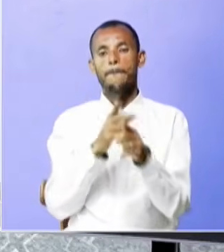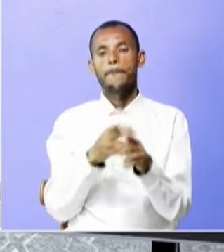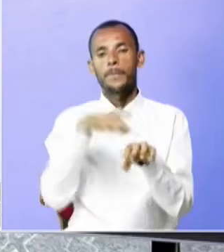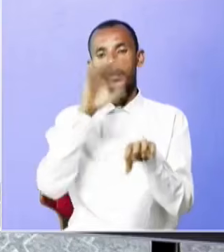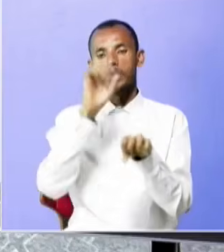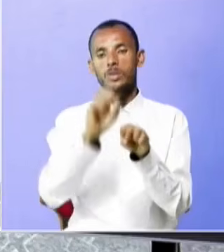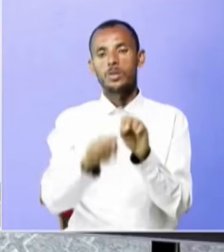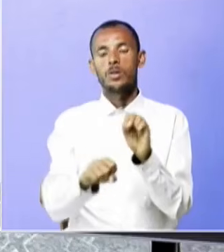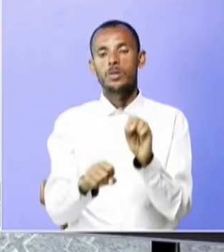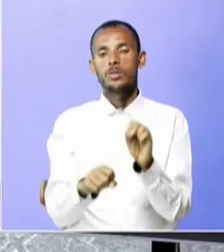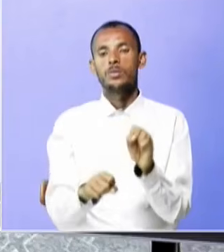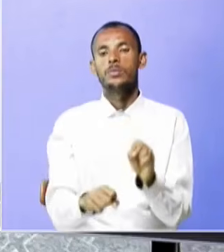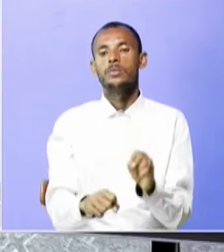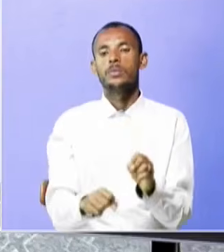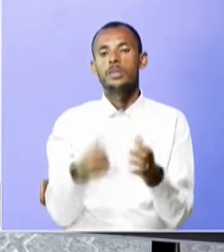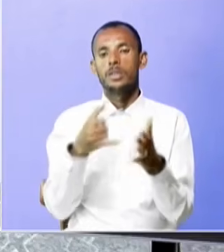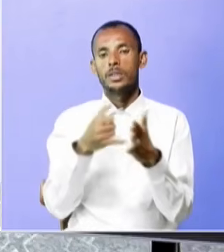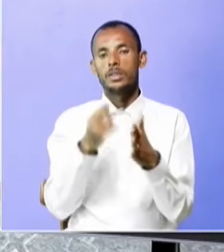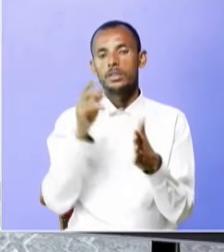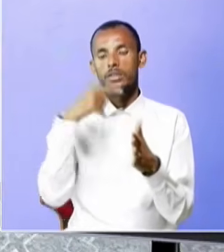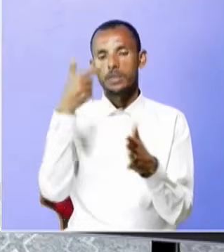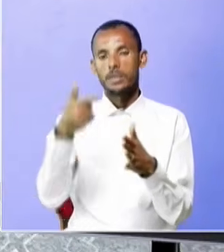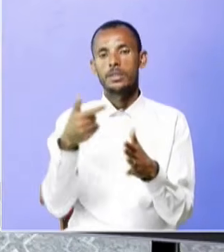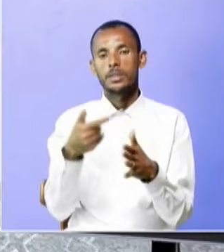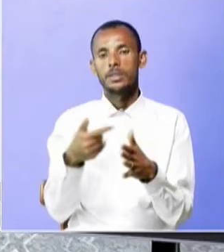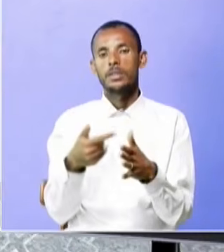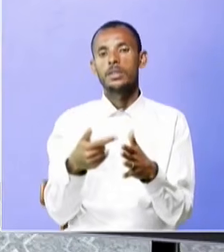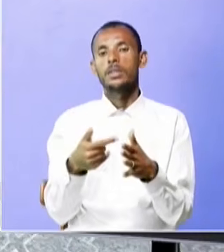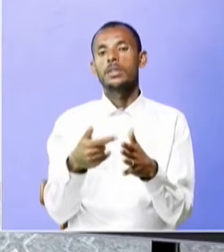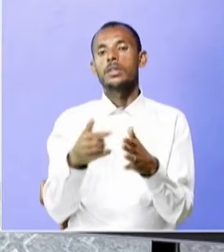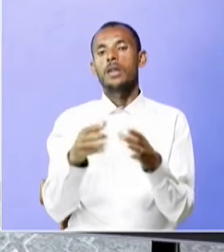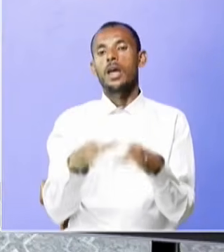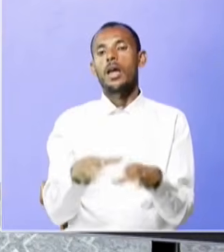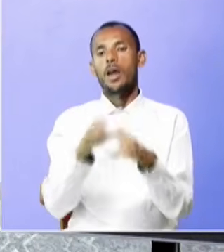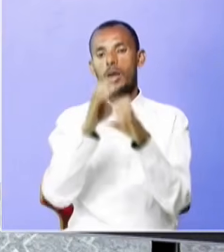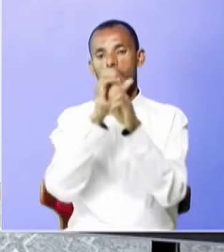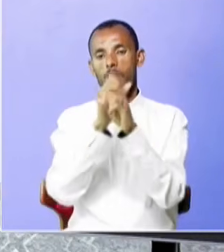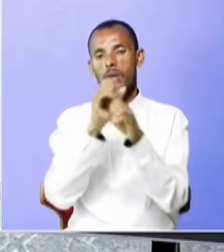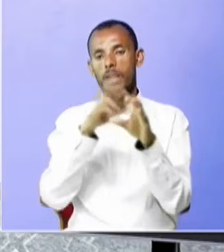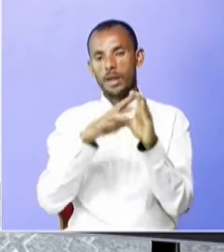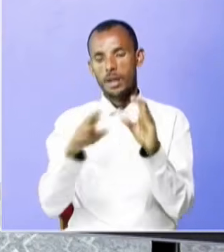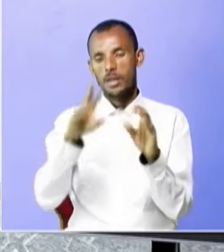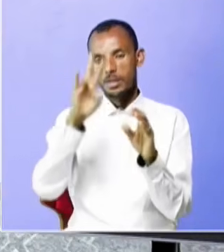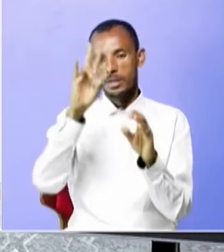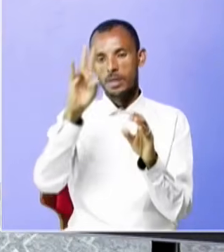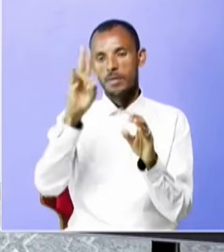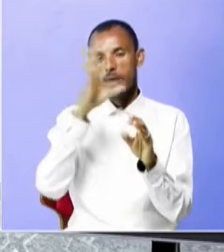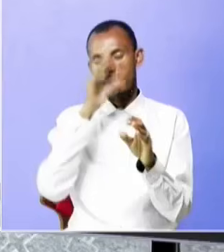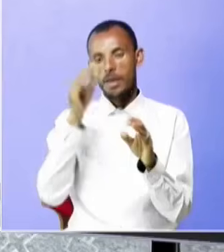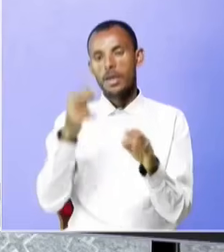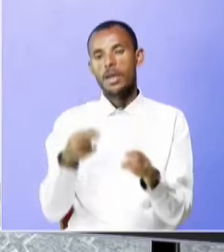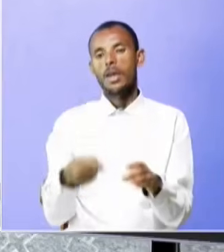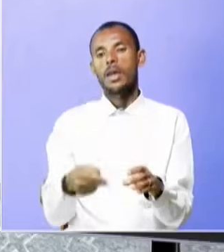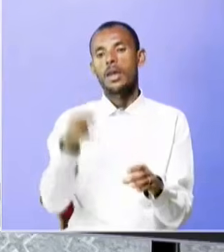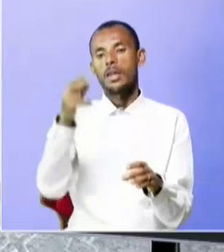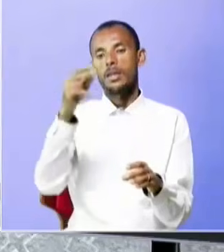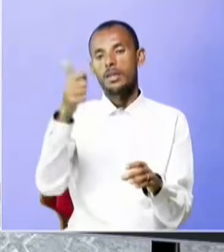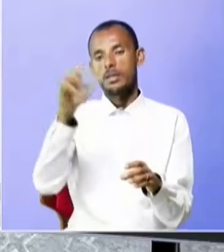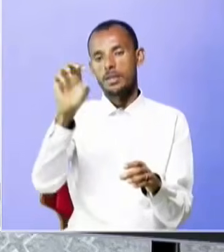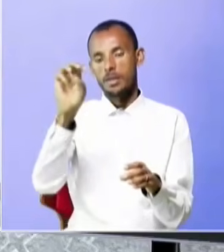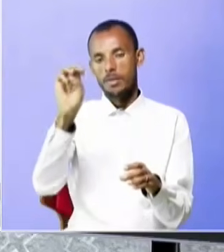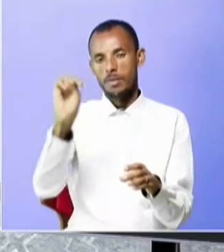so it says there is a cone whose radius is 7 and height is 10